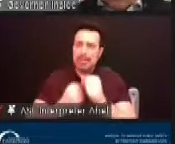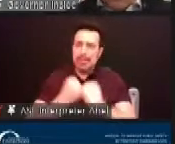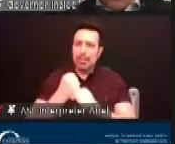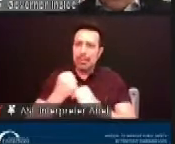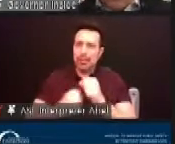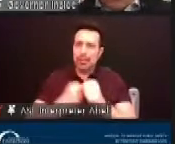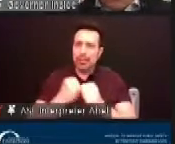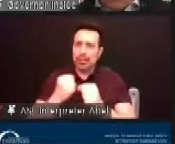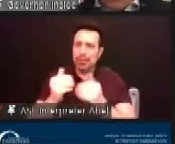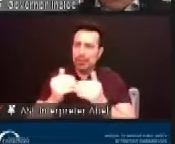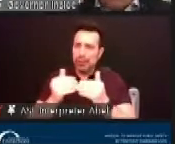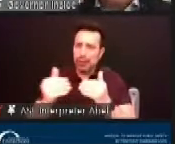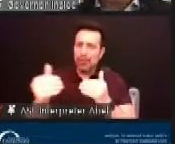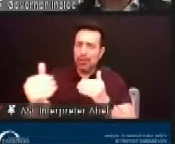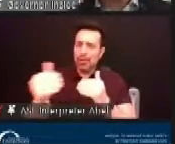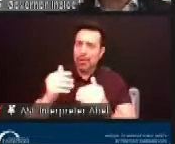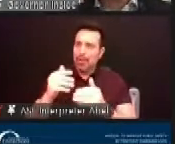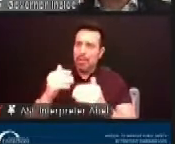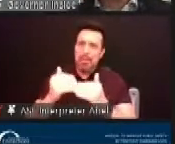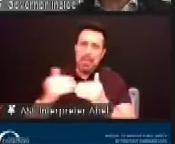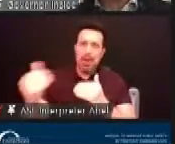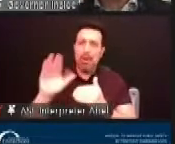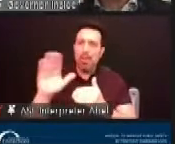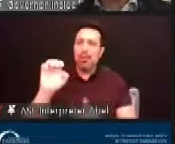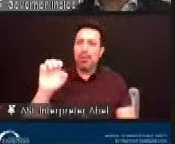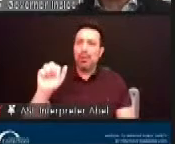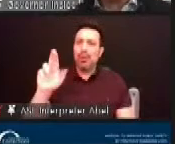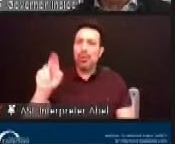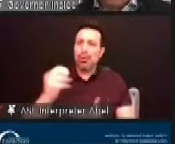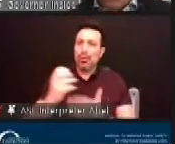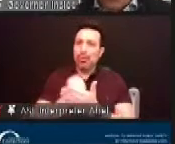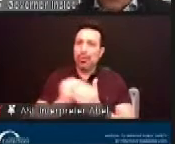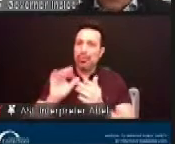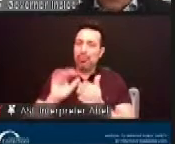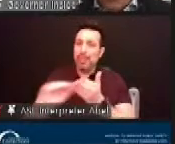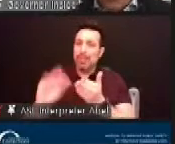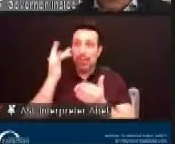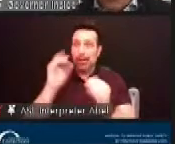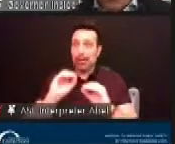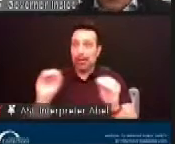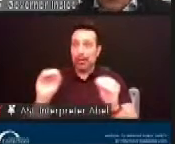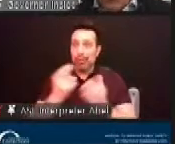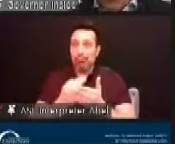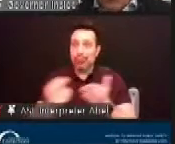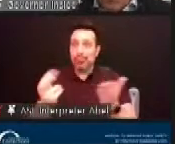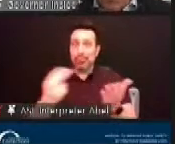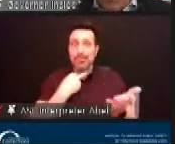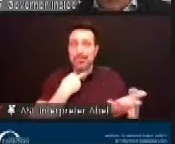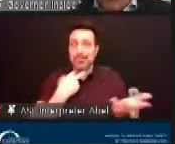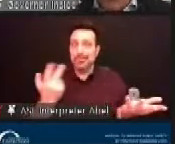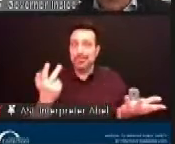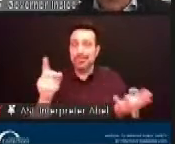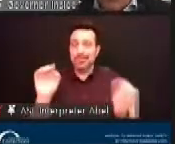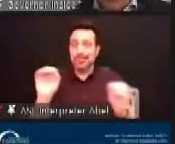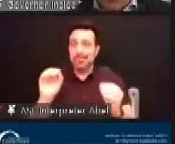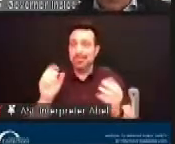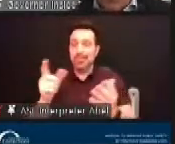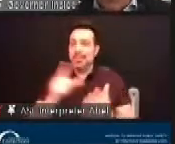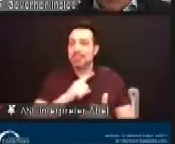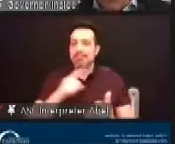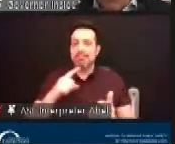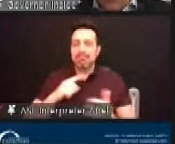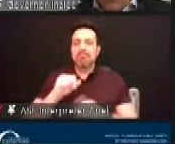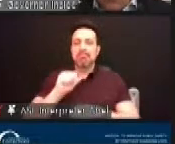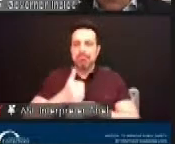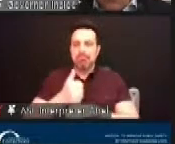earned release date, only because they had no resources and no way to get out. And so the legislature established this